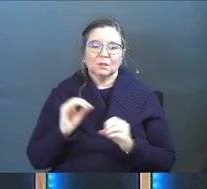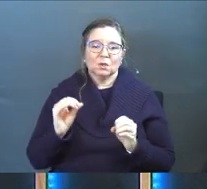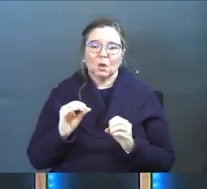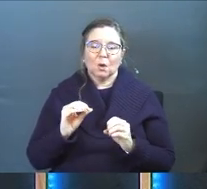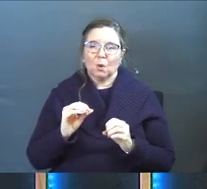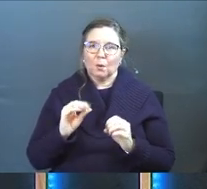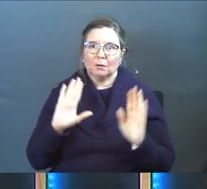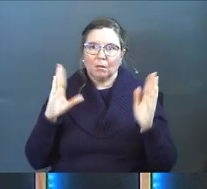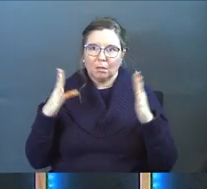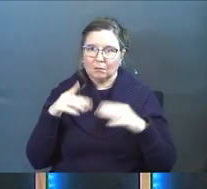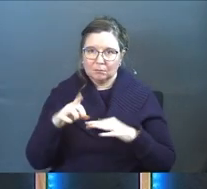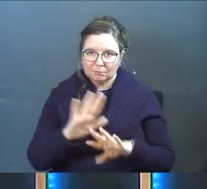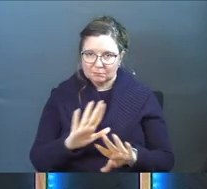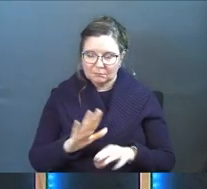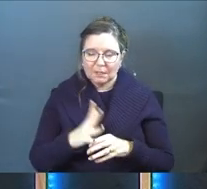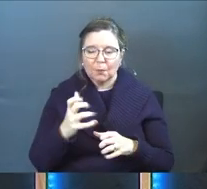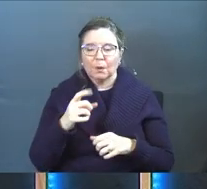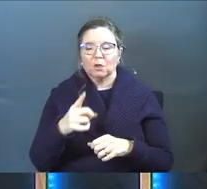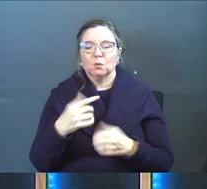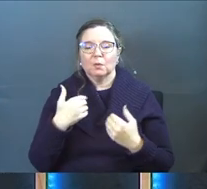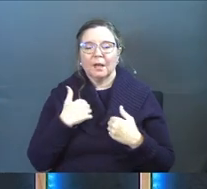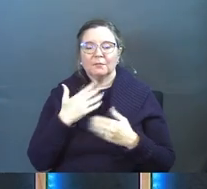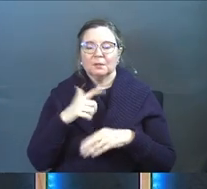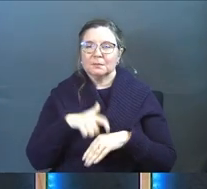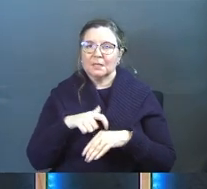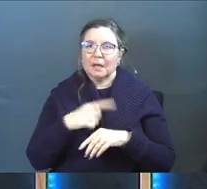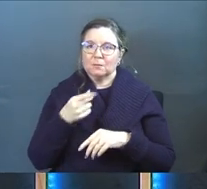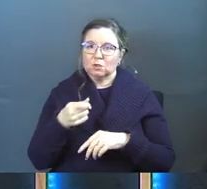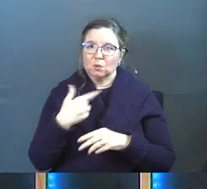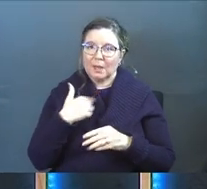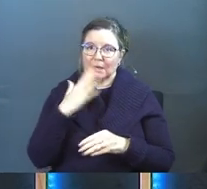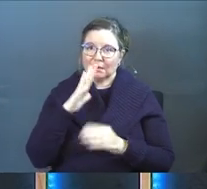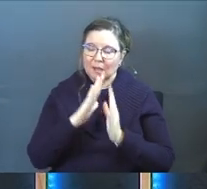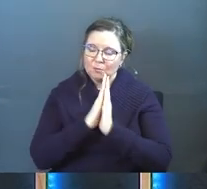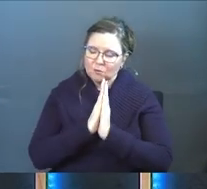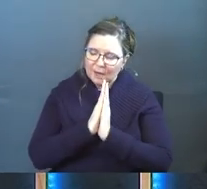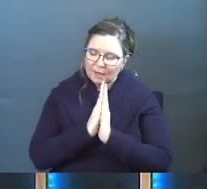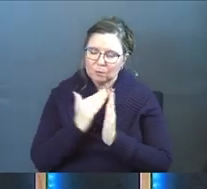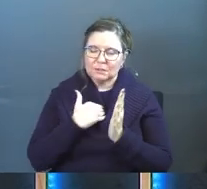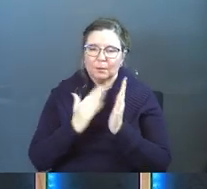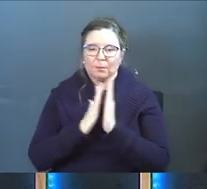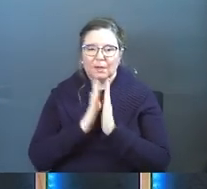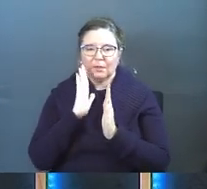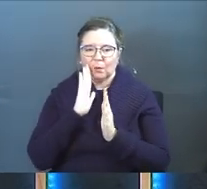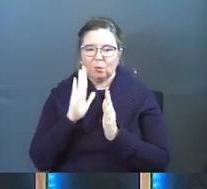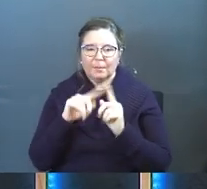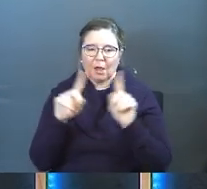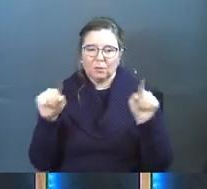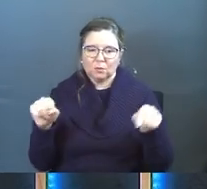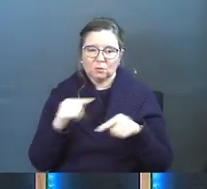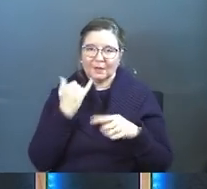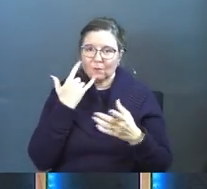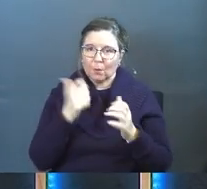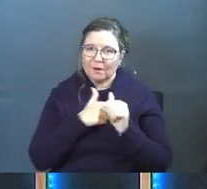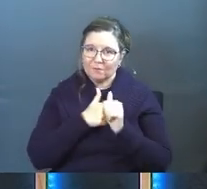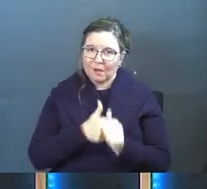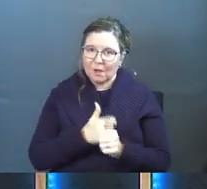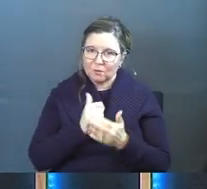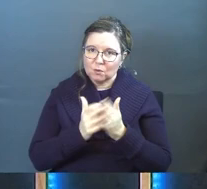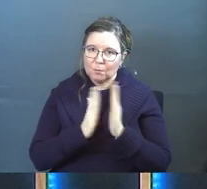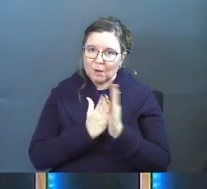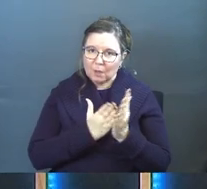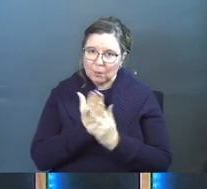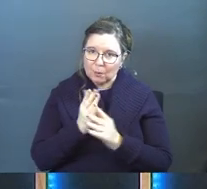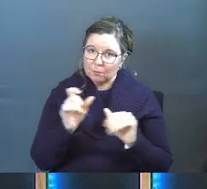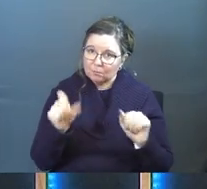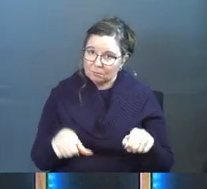Nobody's going to put you on the spot. I just want you to have some time, just you and God praying. And we got some prayers that are going to be on screen for you to pray